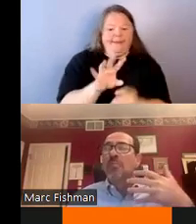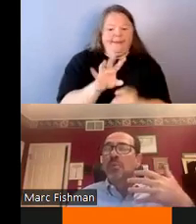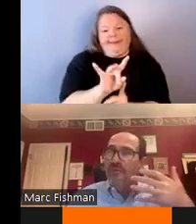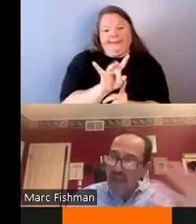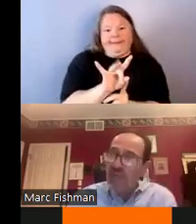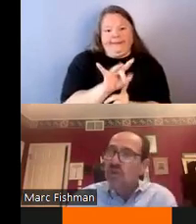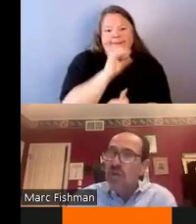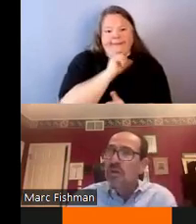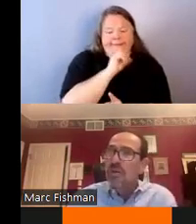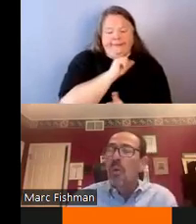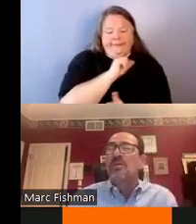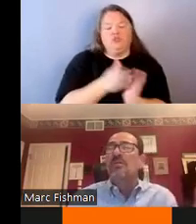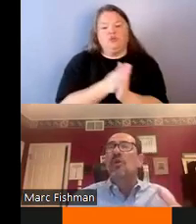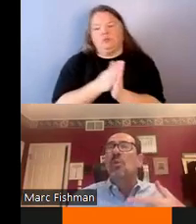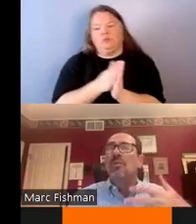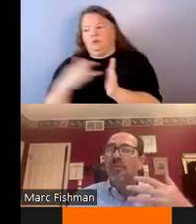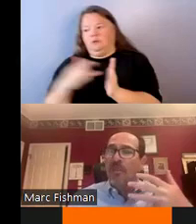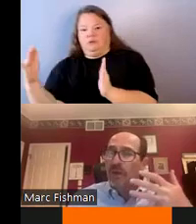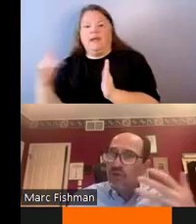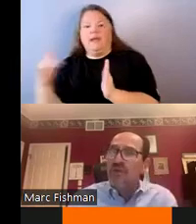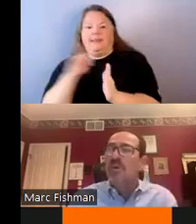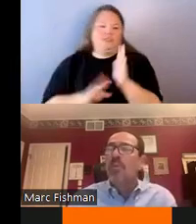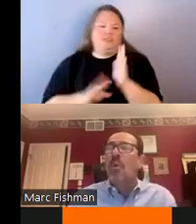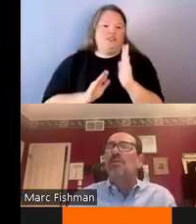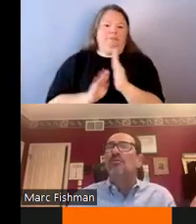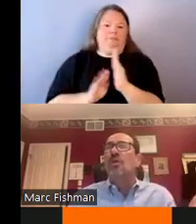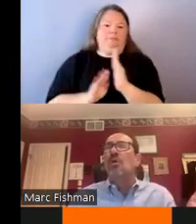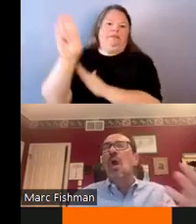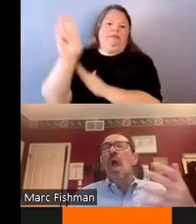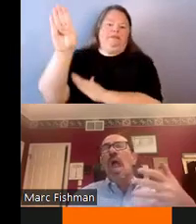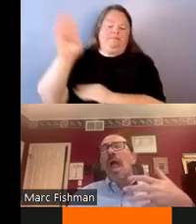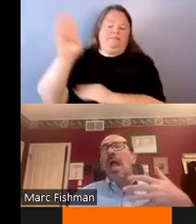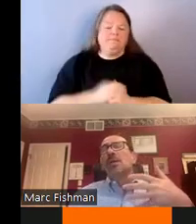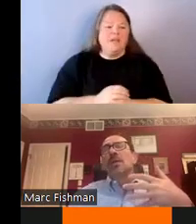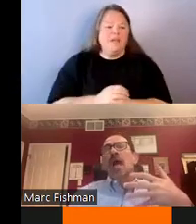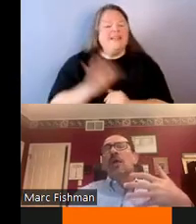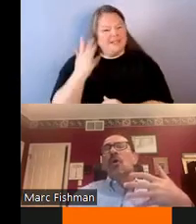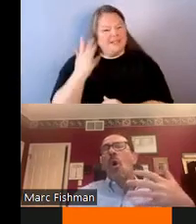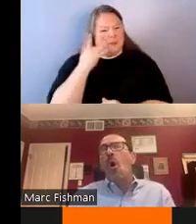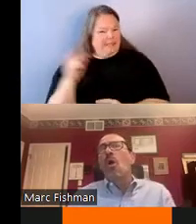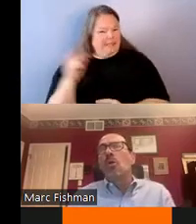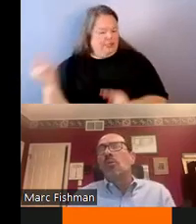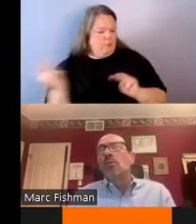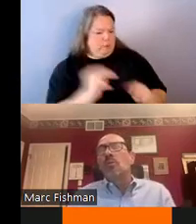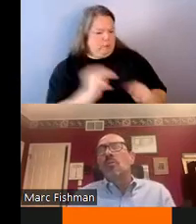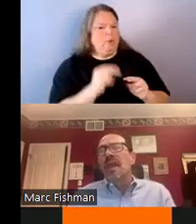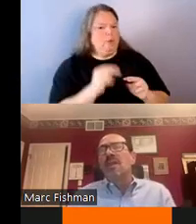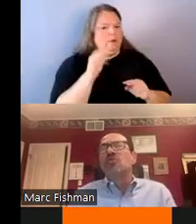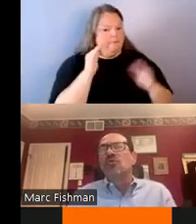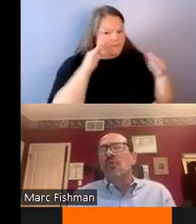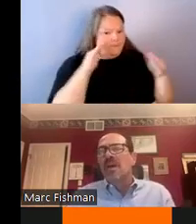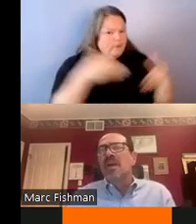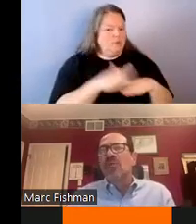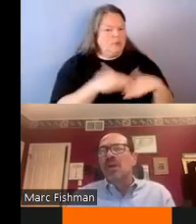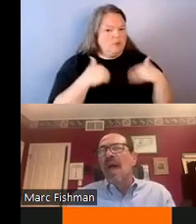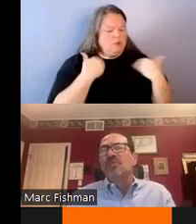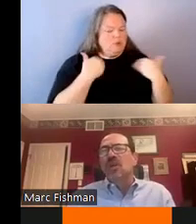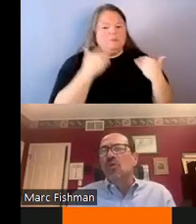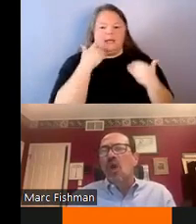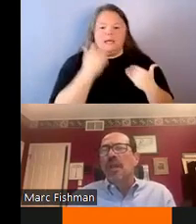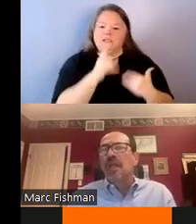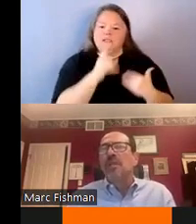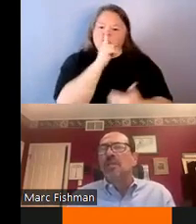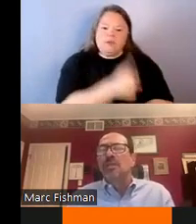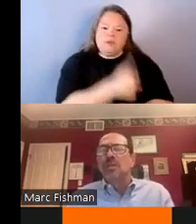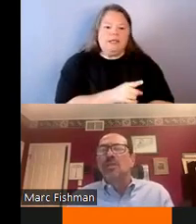a prevention point of view and from a treatment point of view. And like all major remitting,